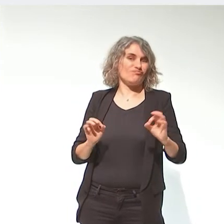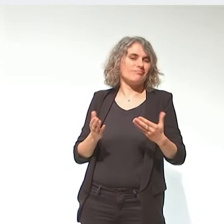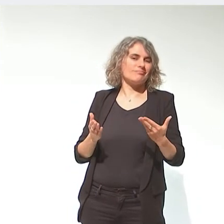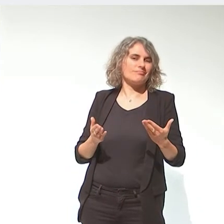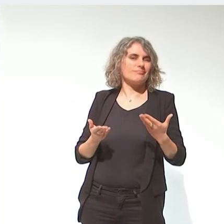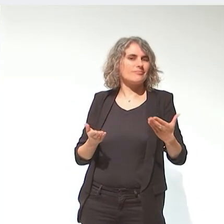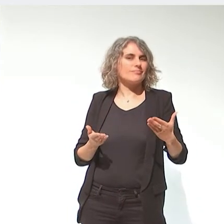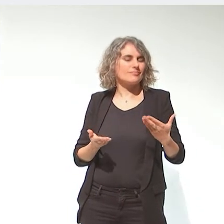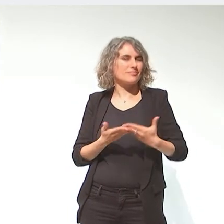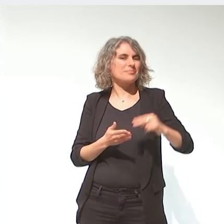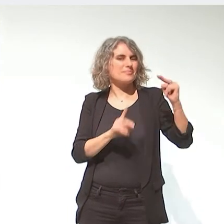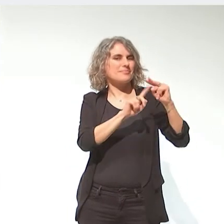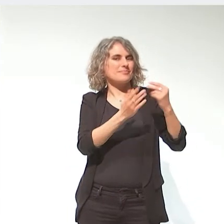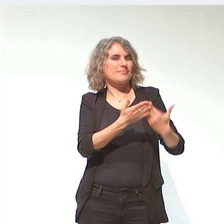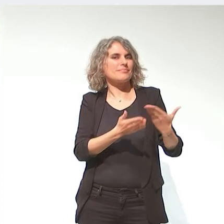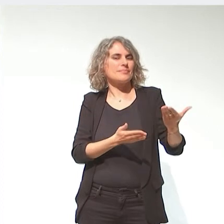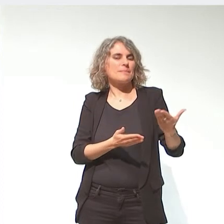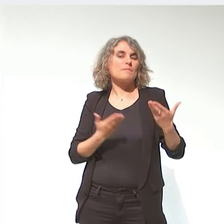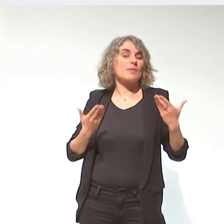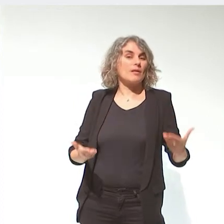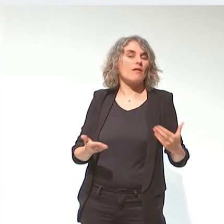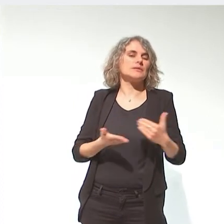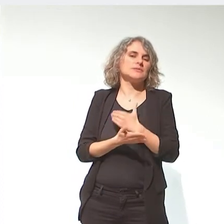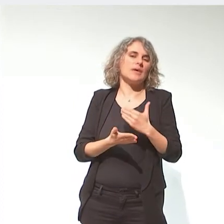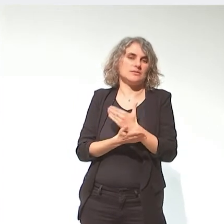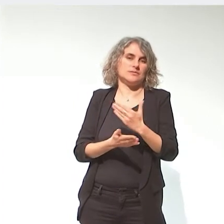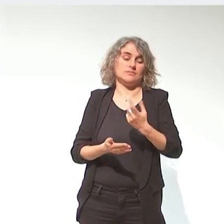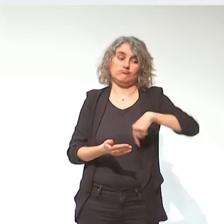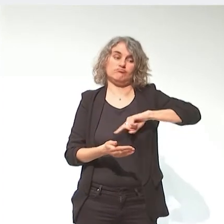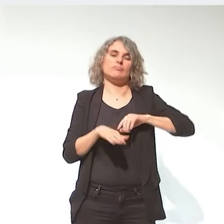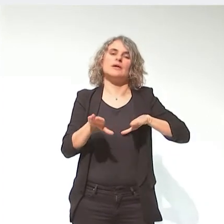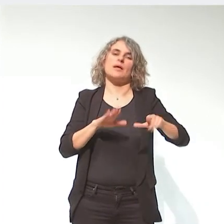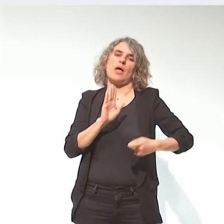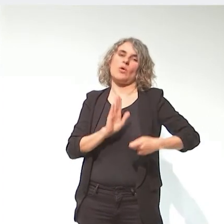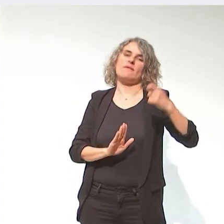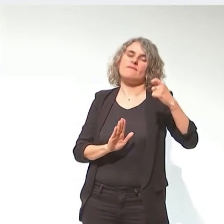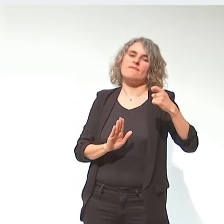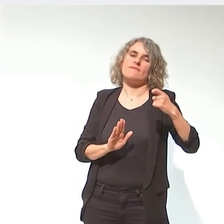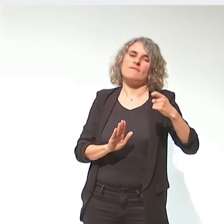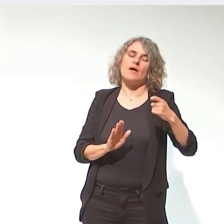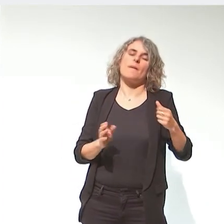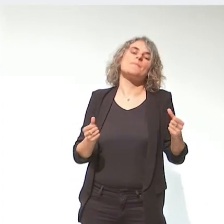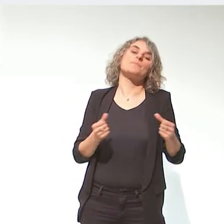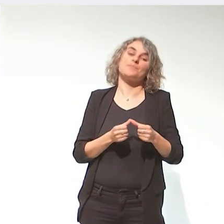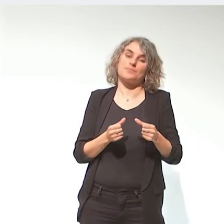work together. We in the education can work together, can share our